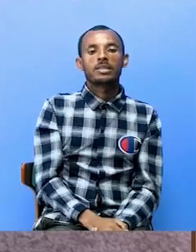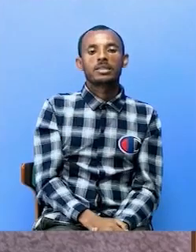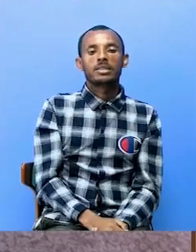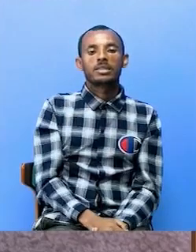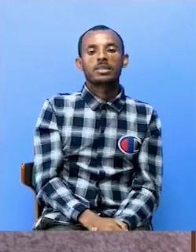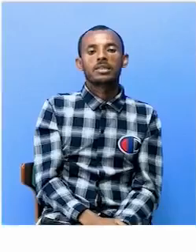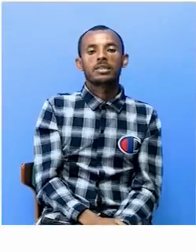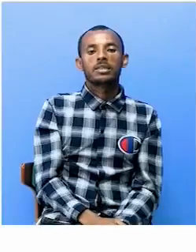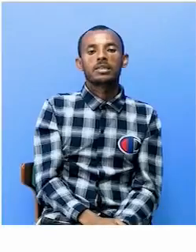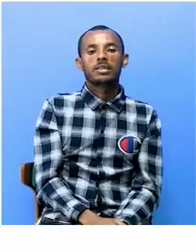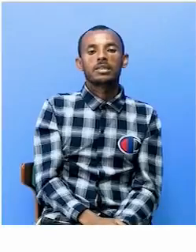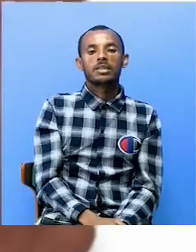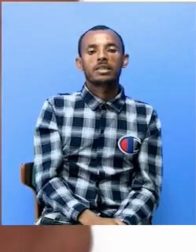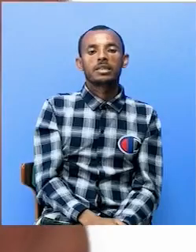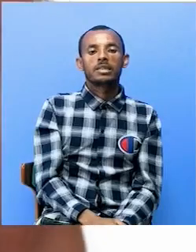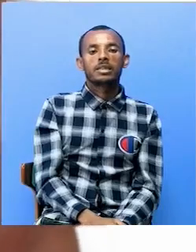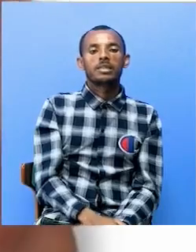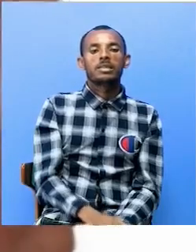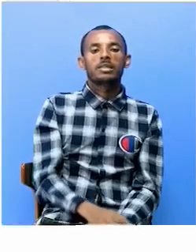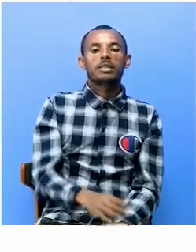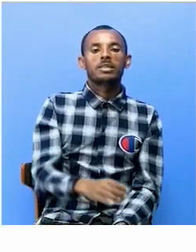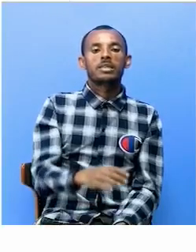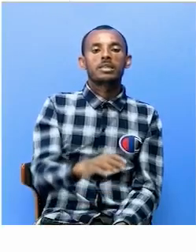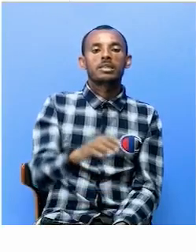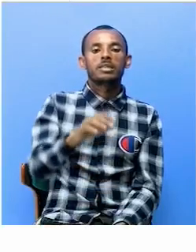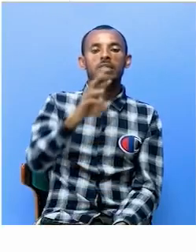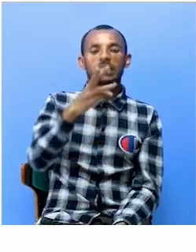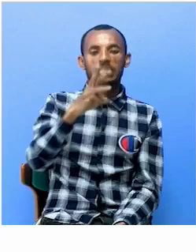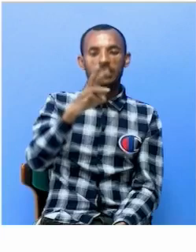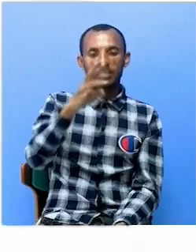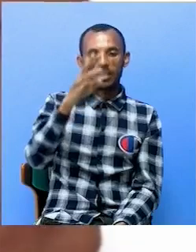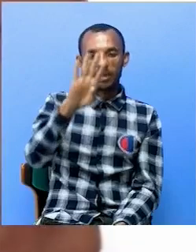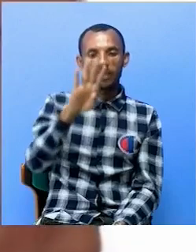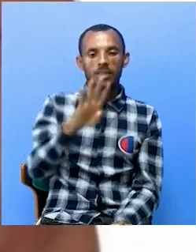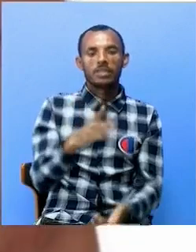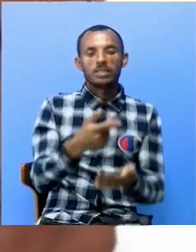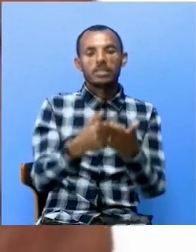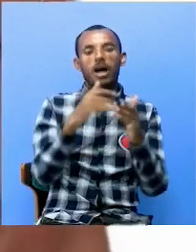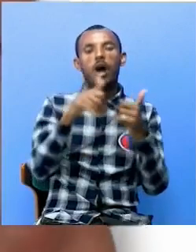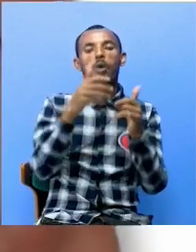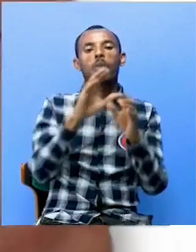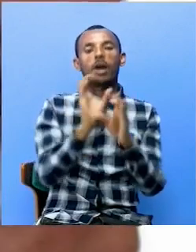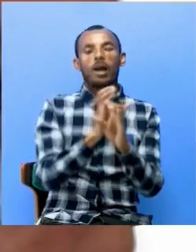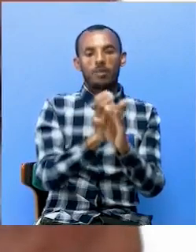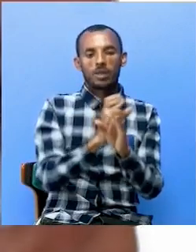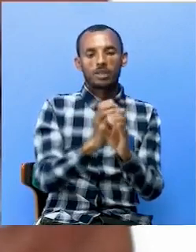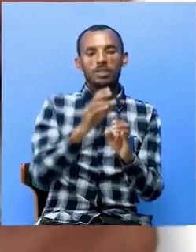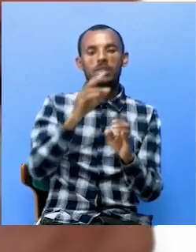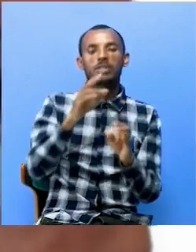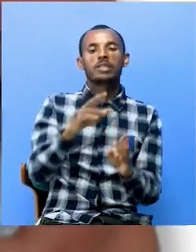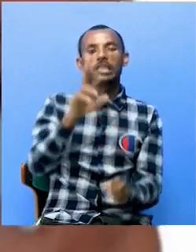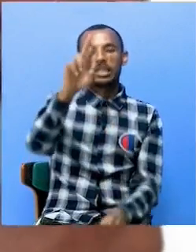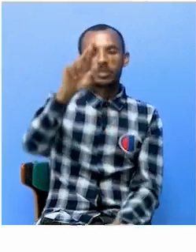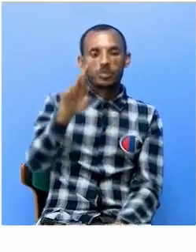this is how we calculate a square root of